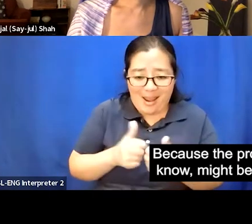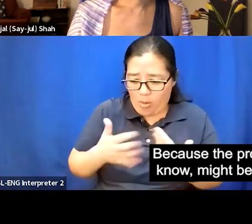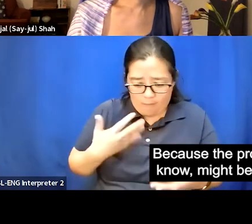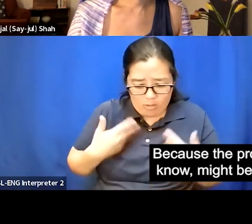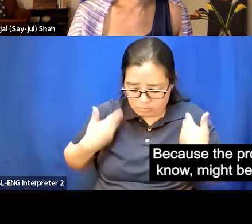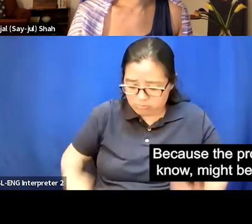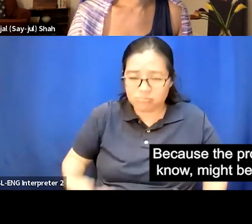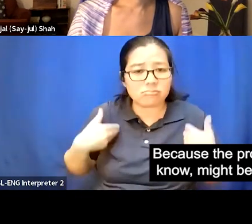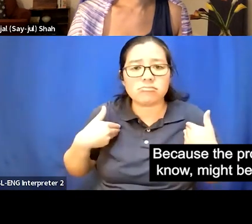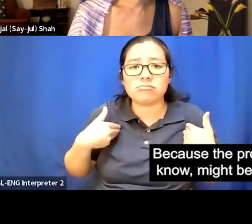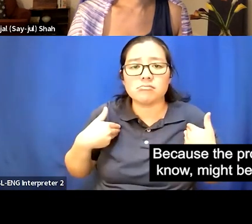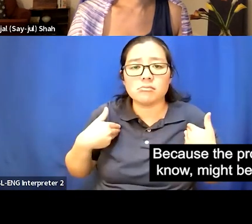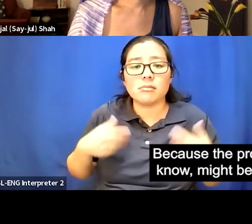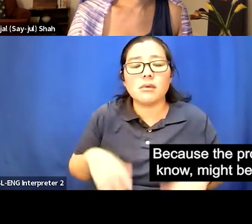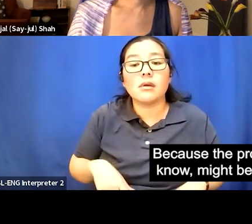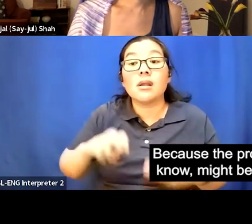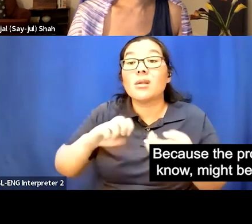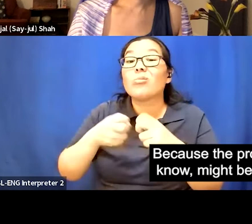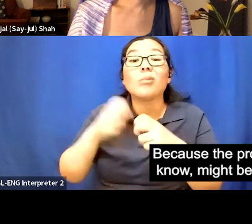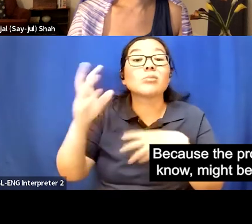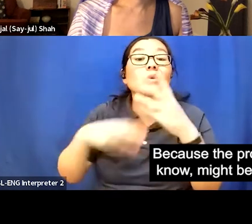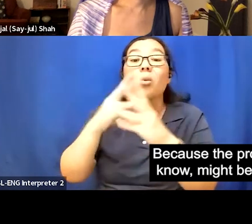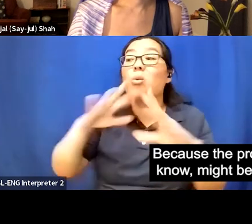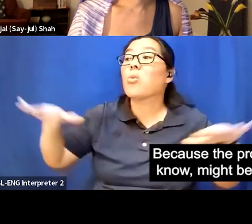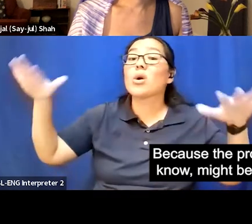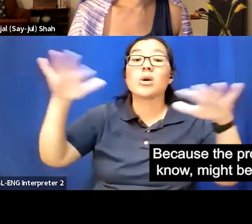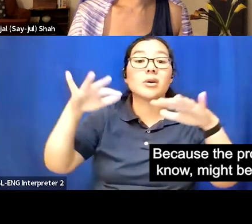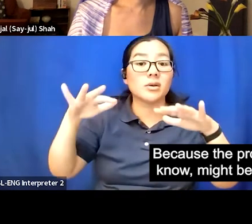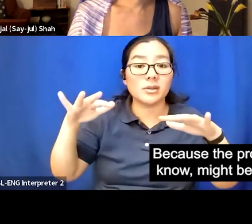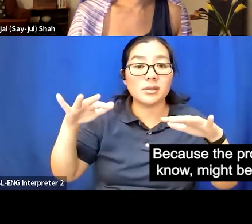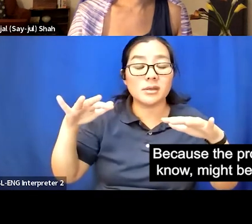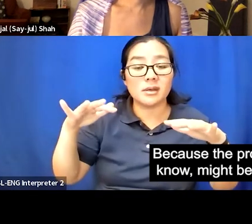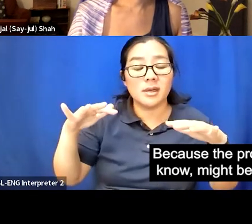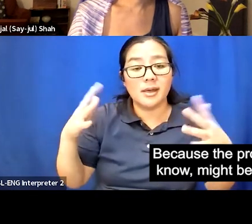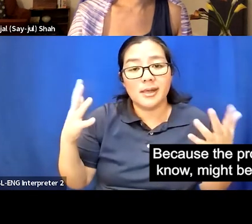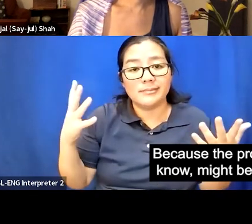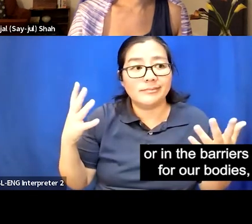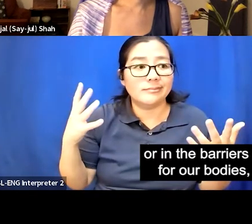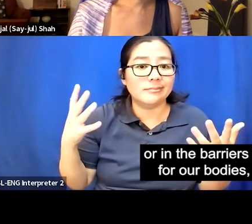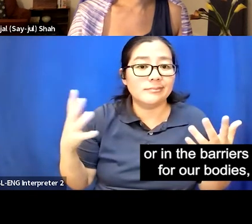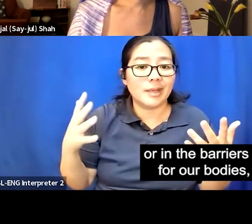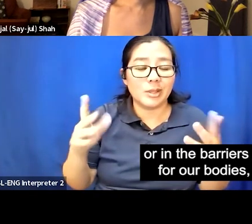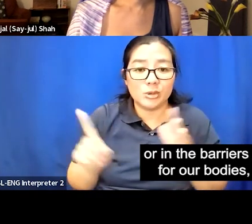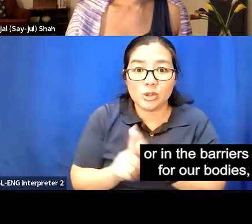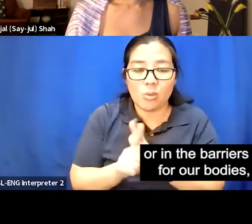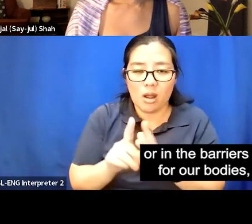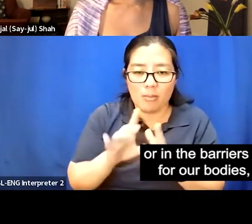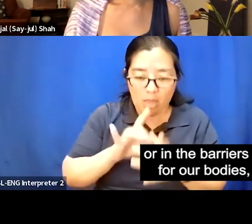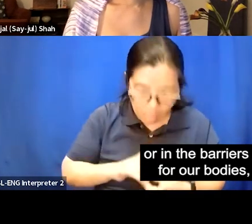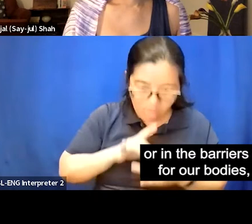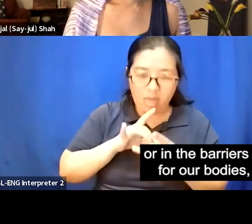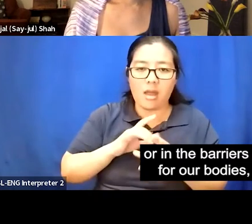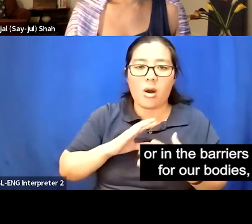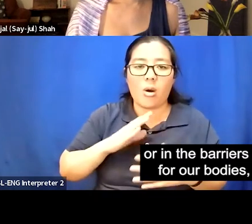the problems of the world, you know, might be reflected in our bodies or in the barriers